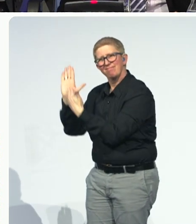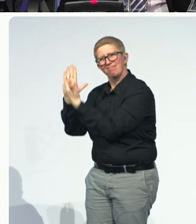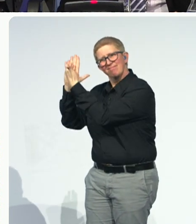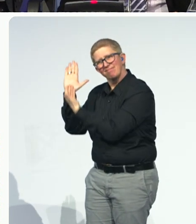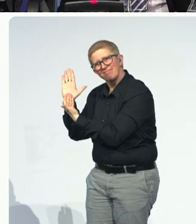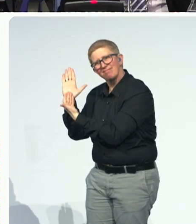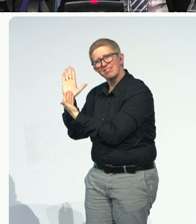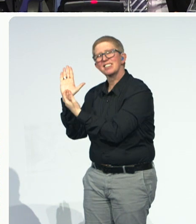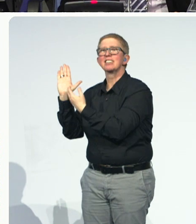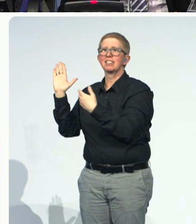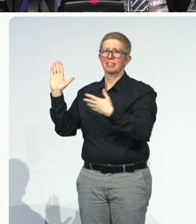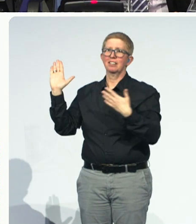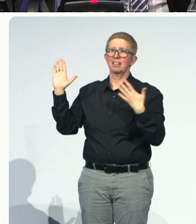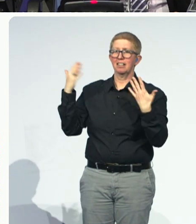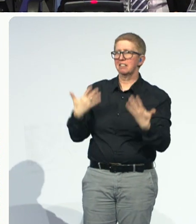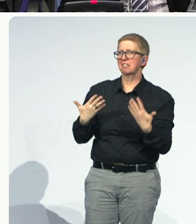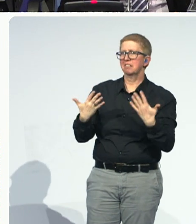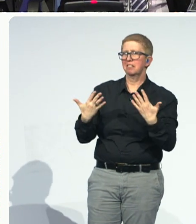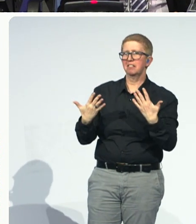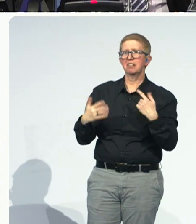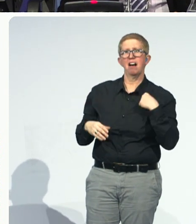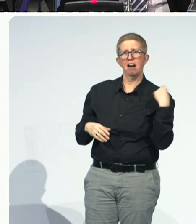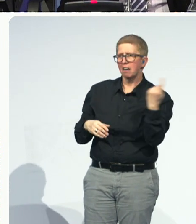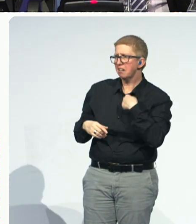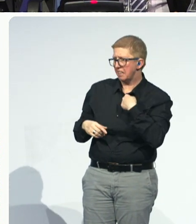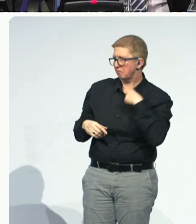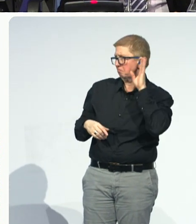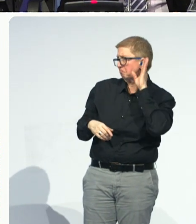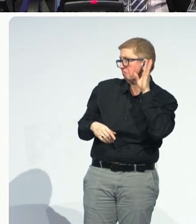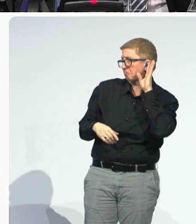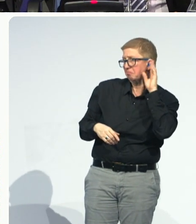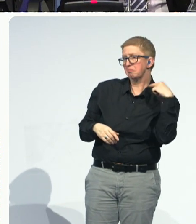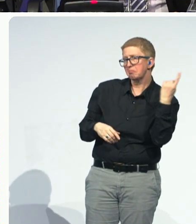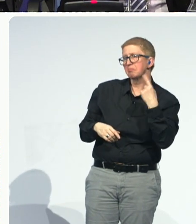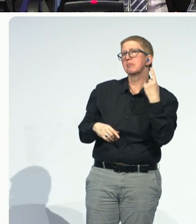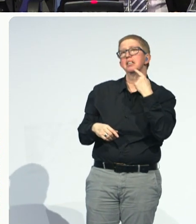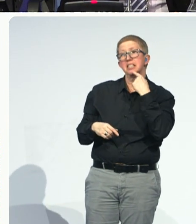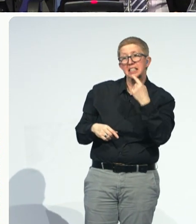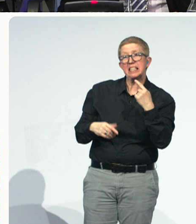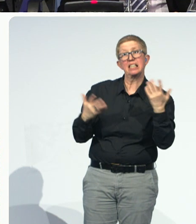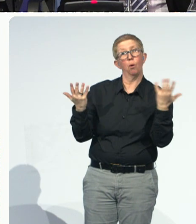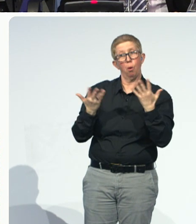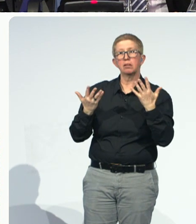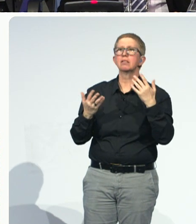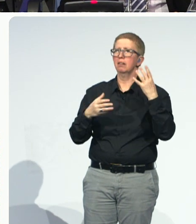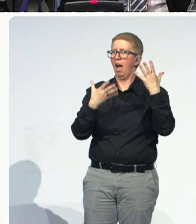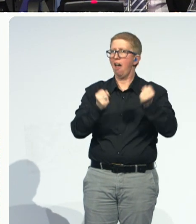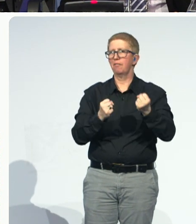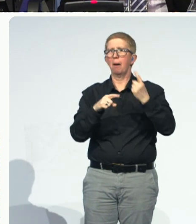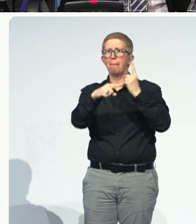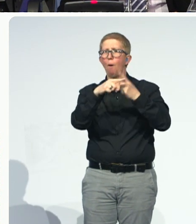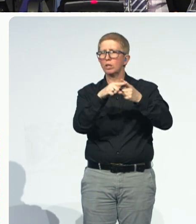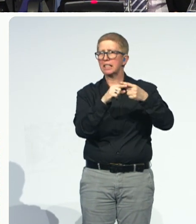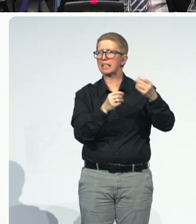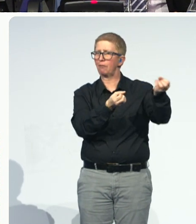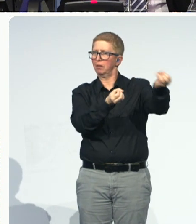positive attitude towards this program. One student, she mentioned that she had learned about